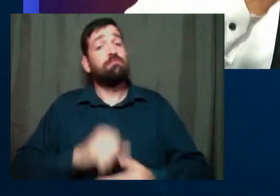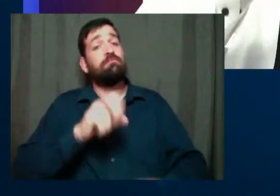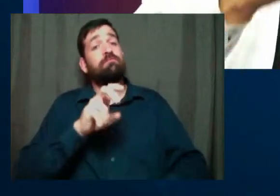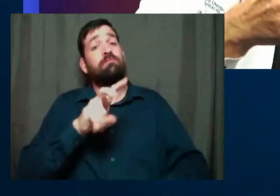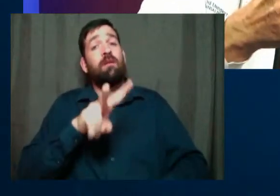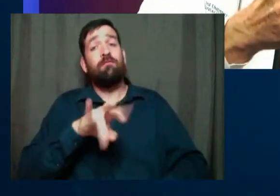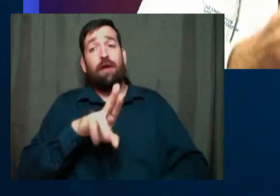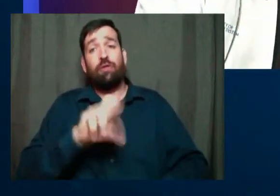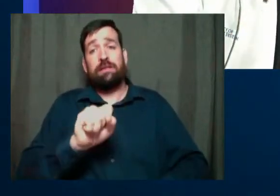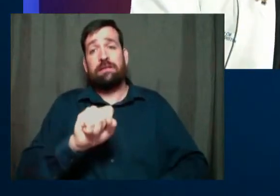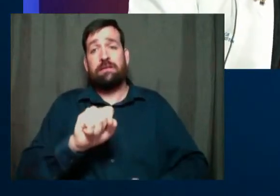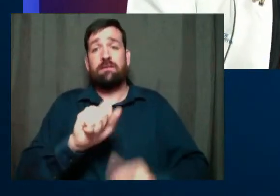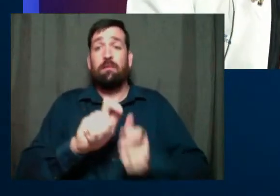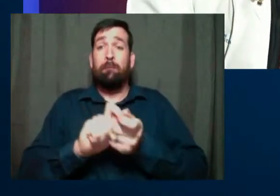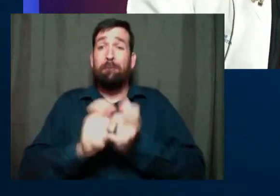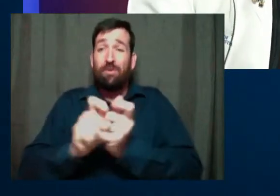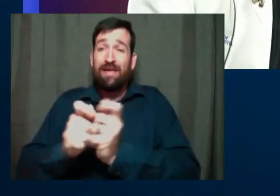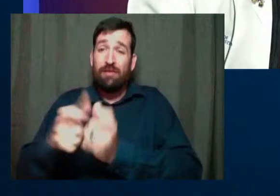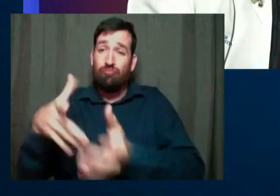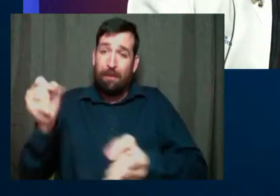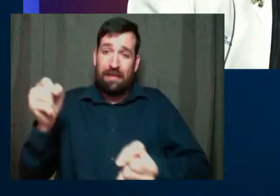do mutate rapidly because they